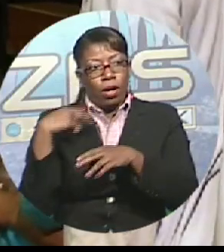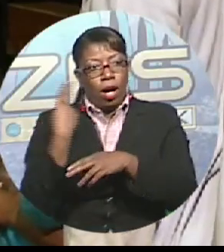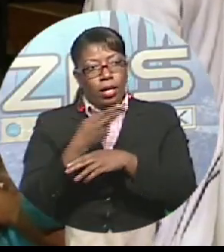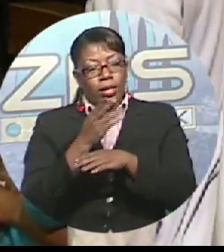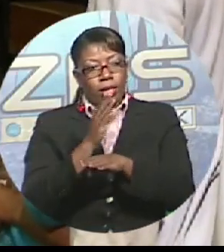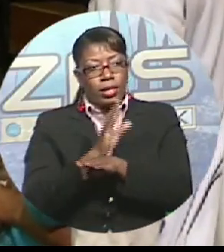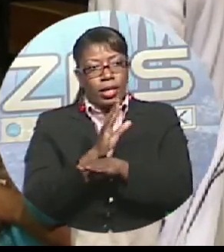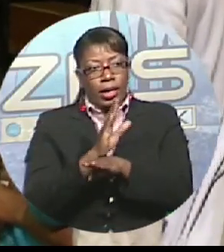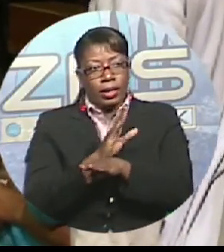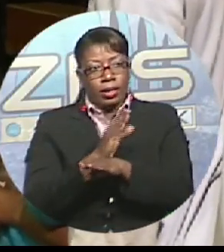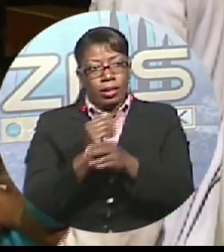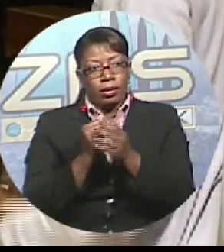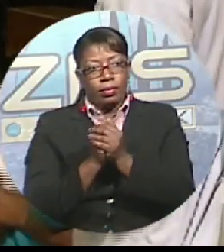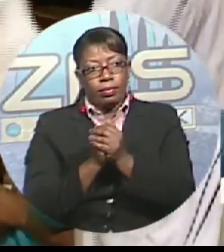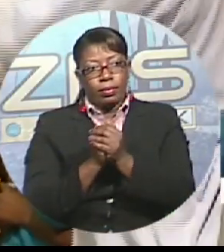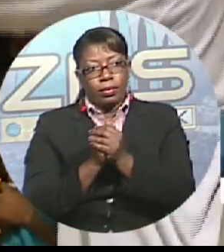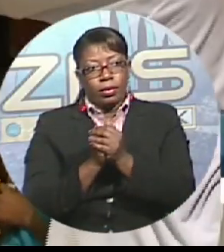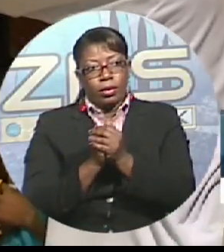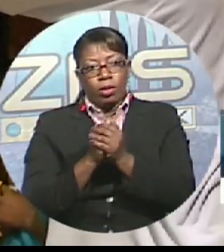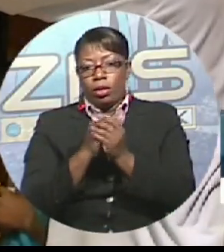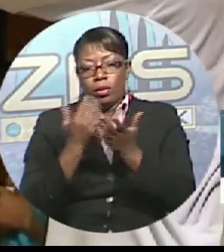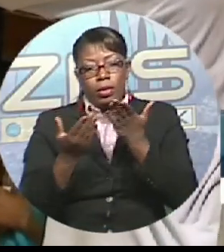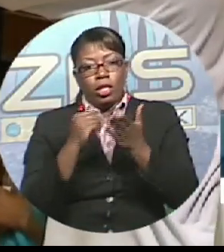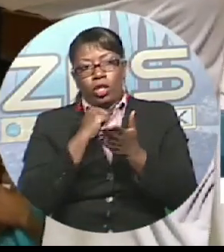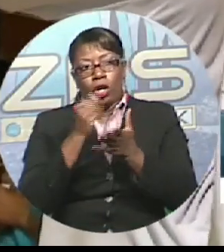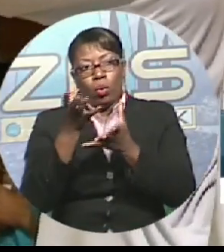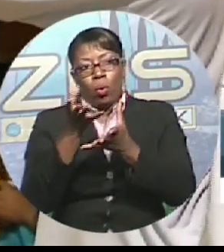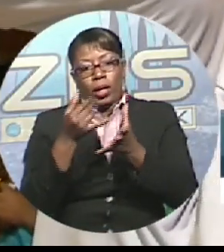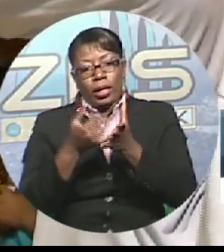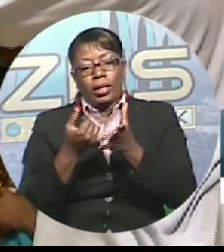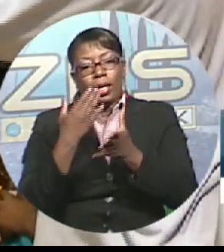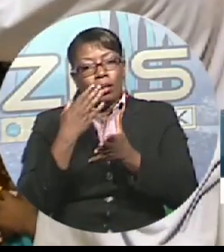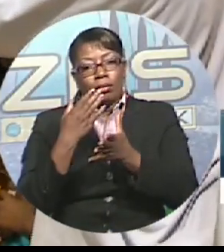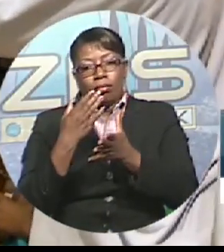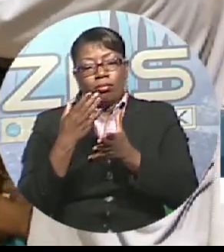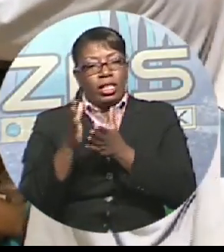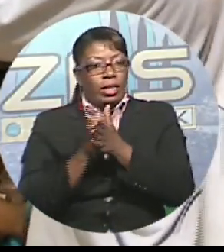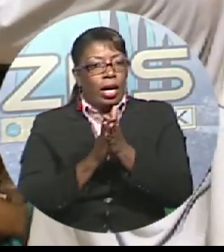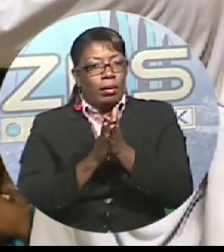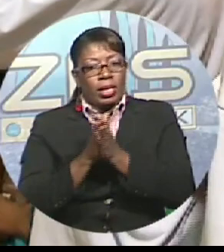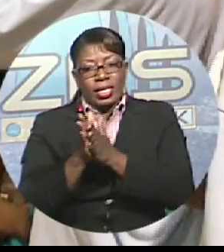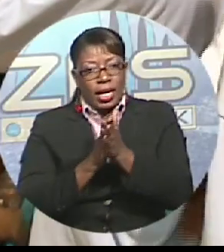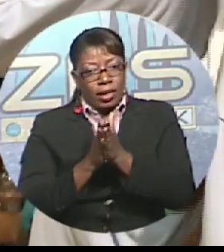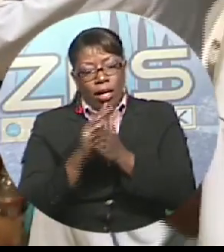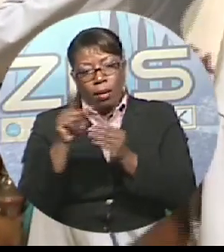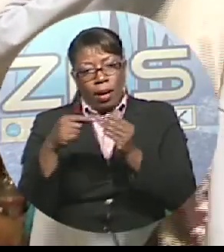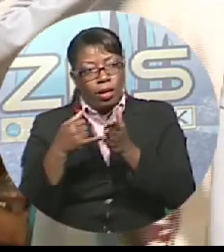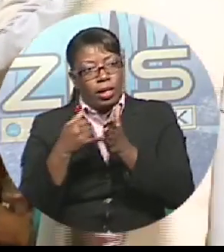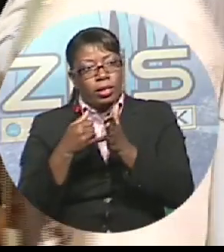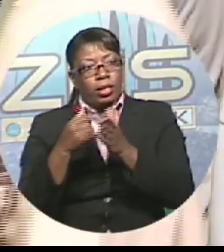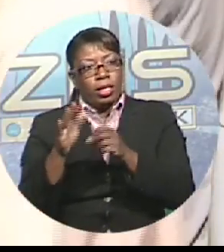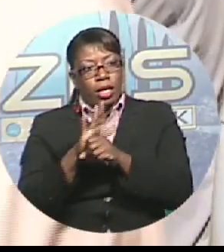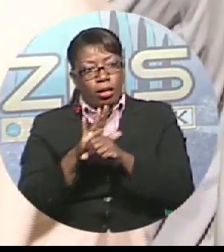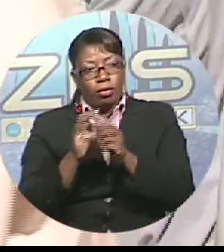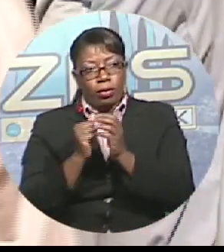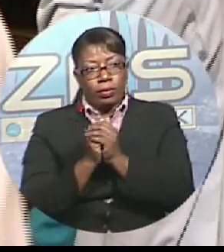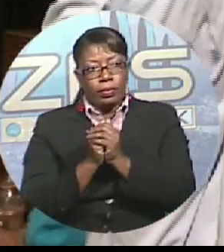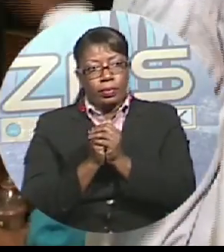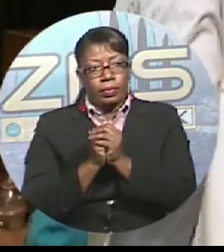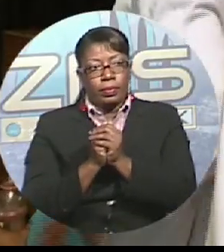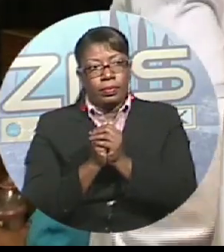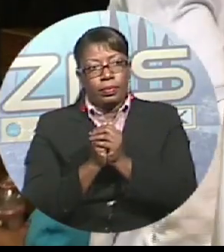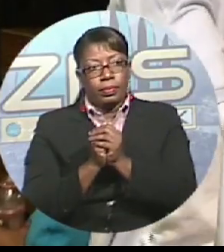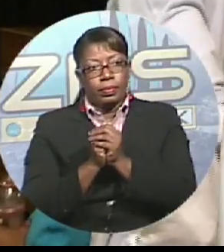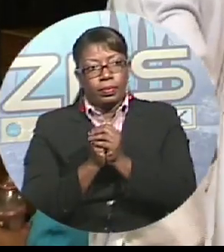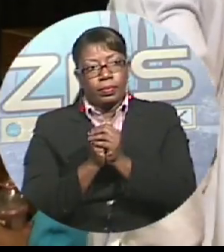seem to came with, they wanted it bad enough as the Giants wanted. You know, the Giants, they fought this season. In fact, this series without most of